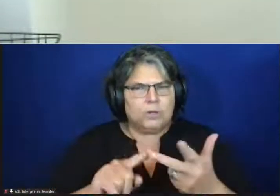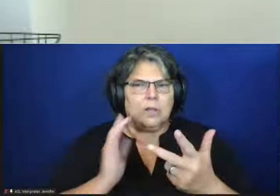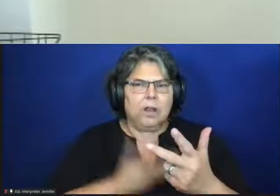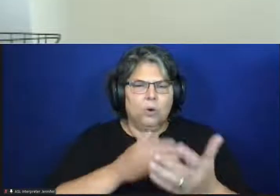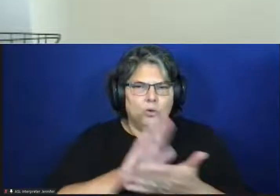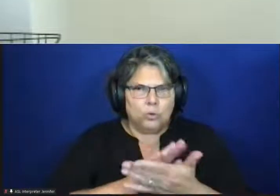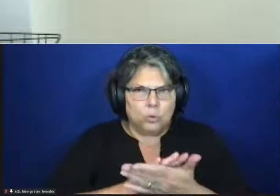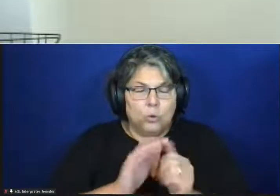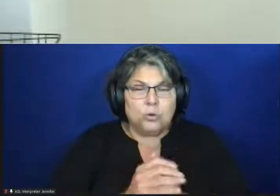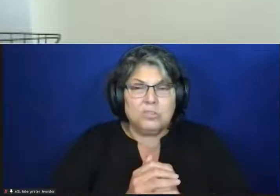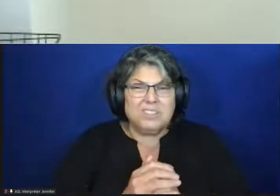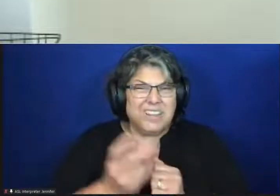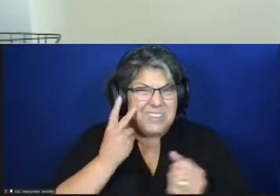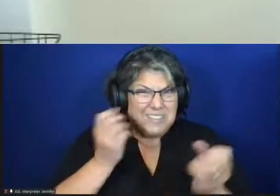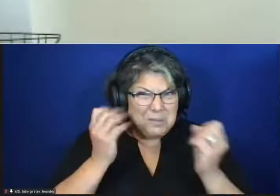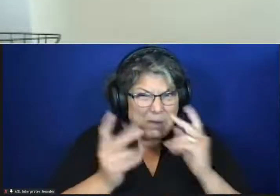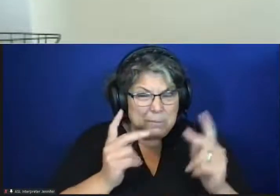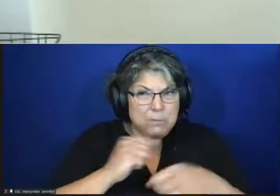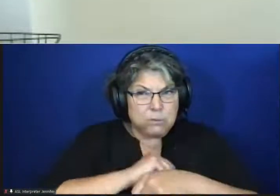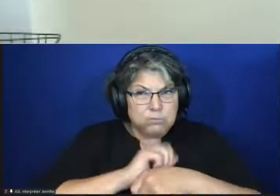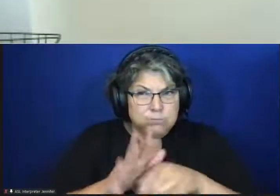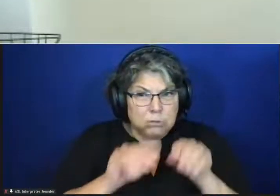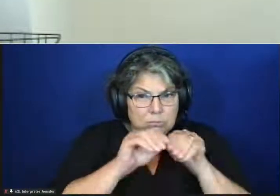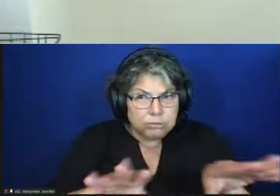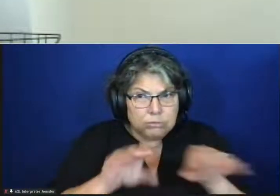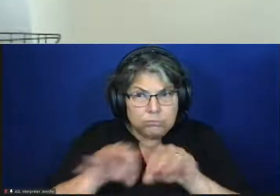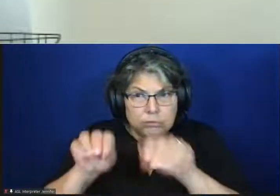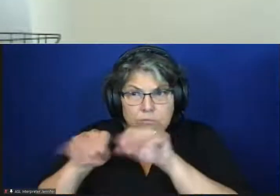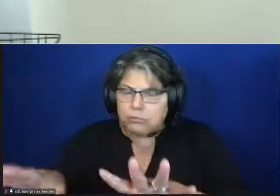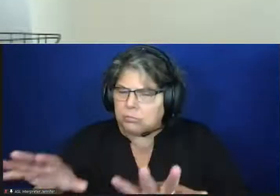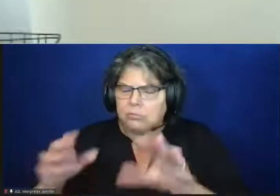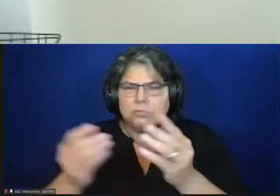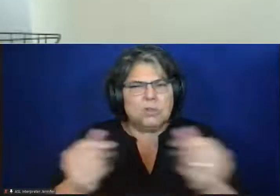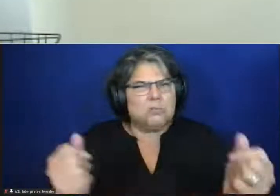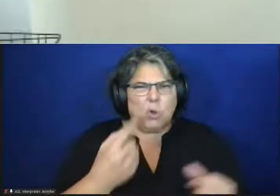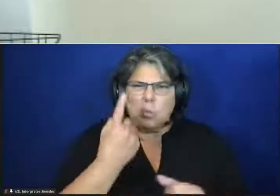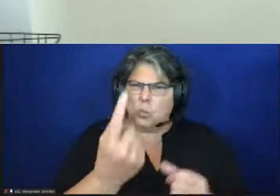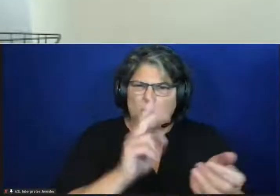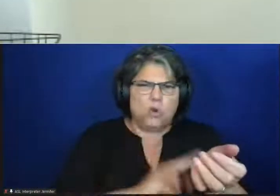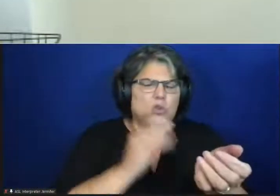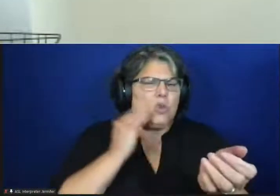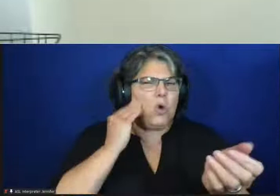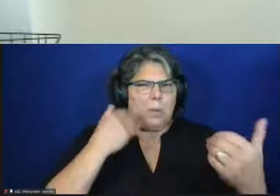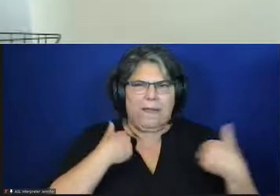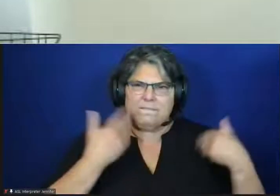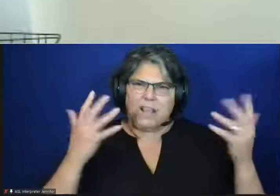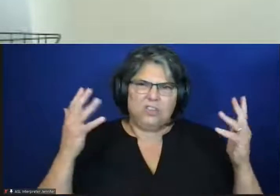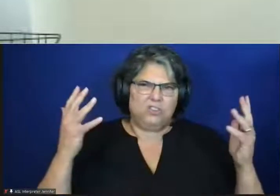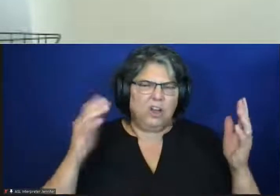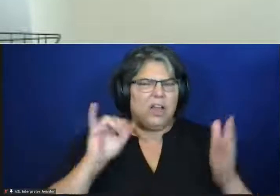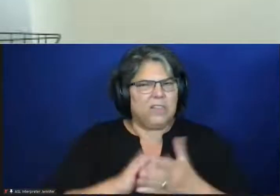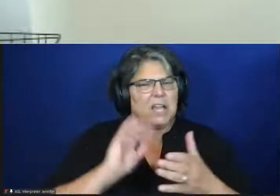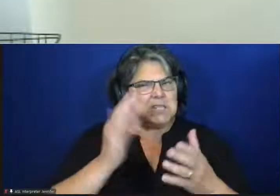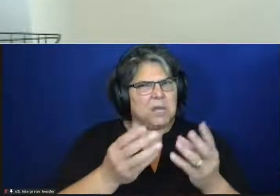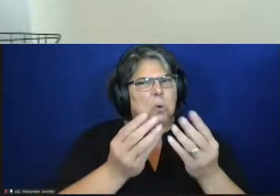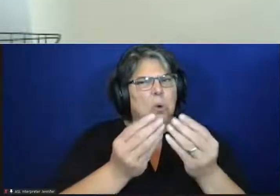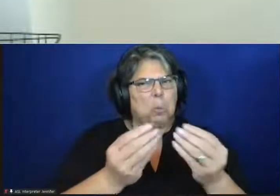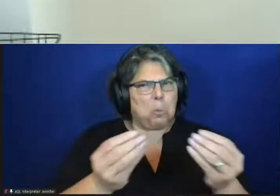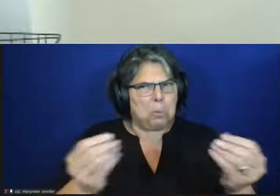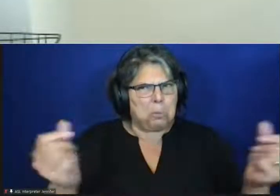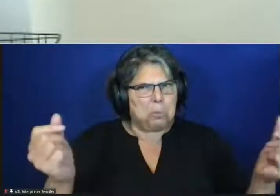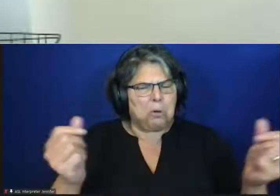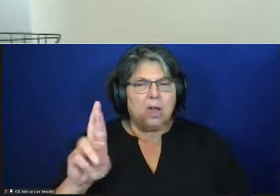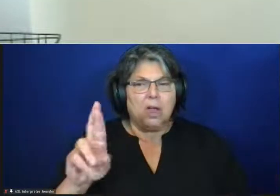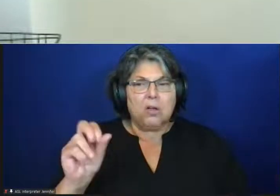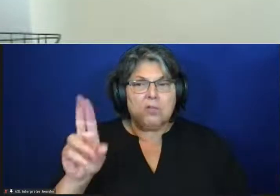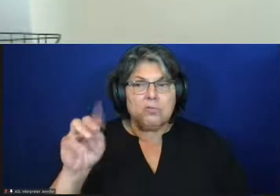resolving. There's only one outbreak that is ongoing at a skilled nursing facility, and that is winding down. And the Round Valley